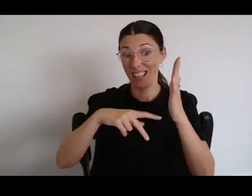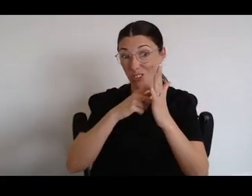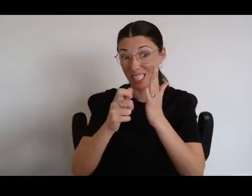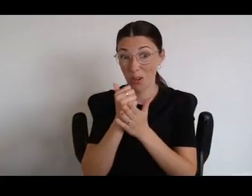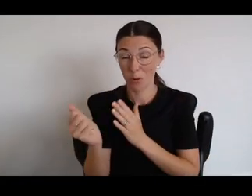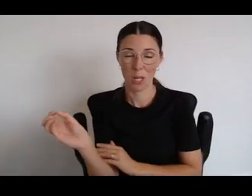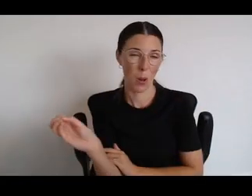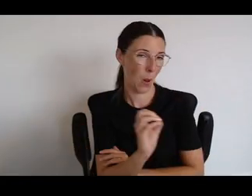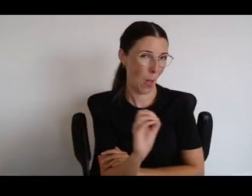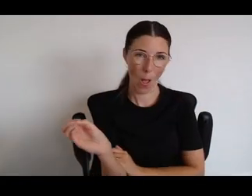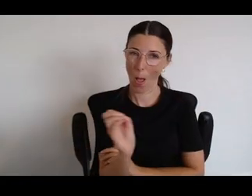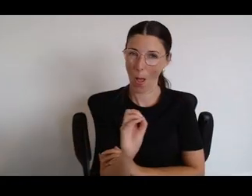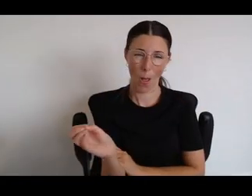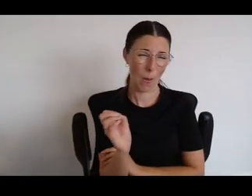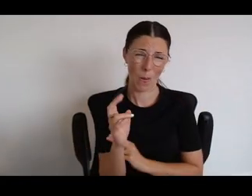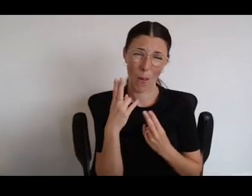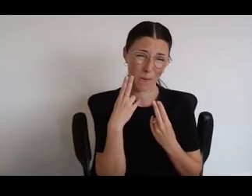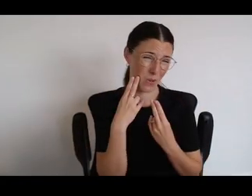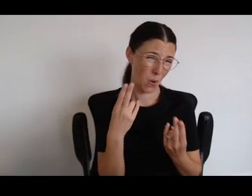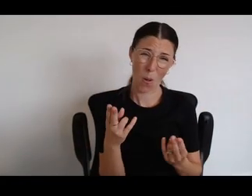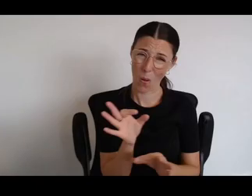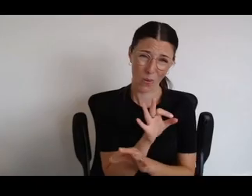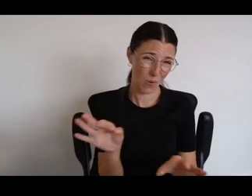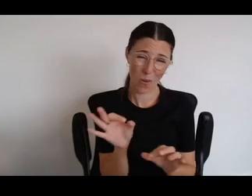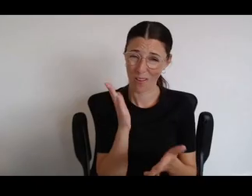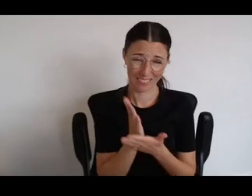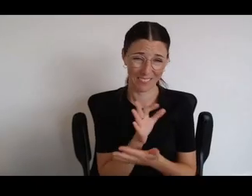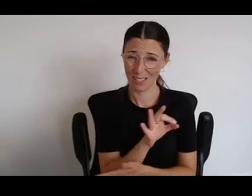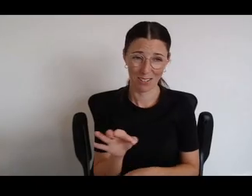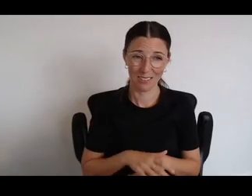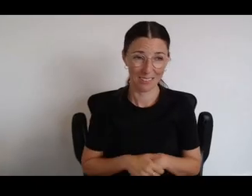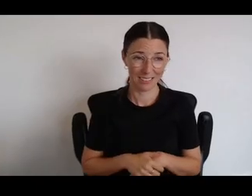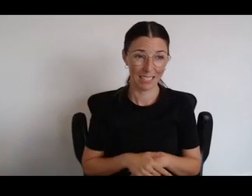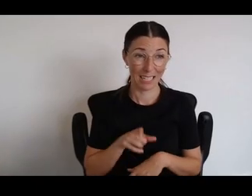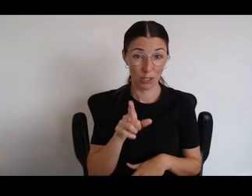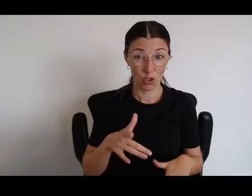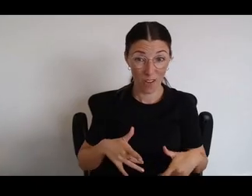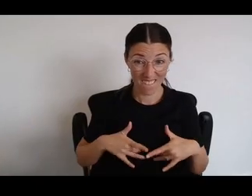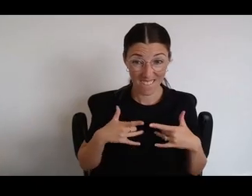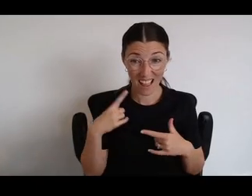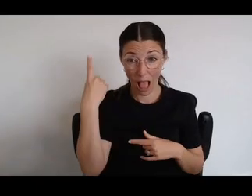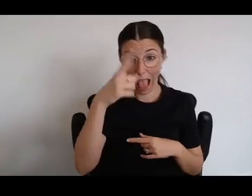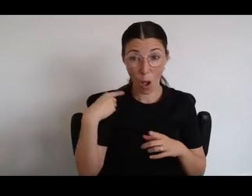No, of course not. All right. Did you find this hour interesting?